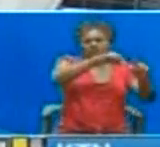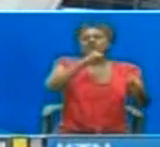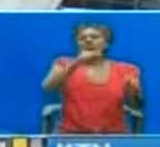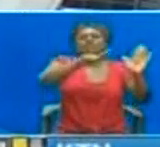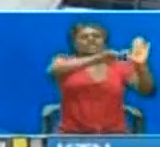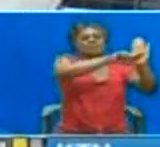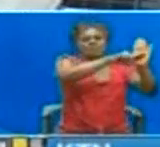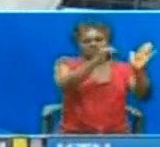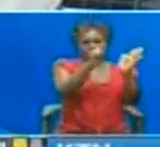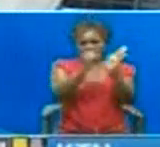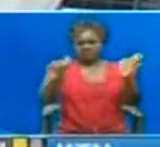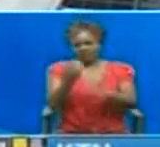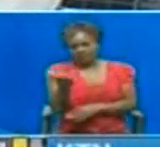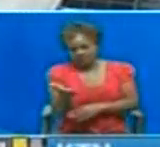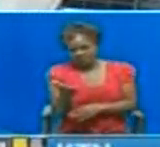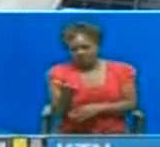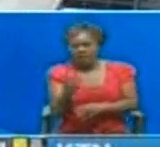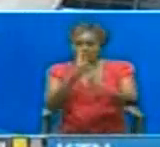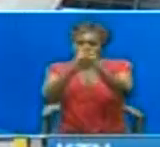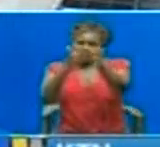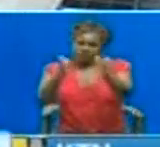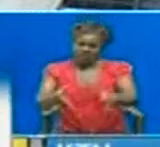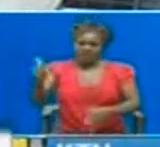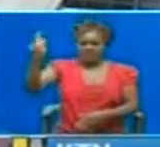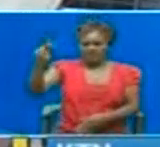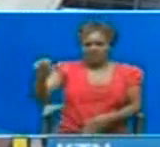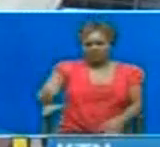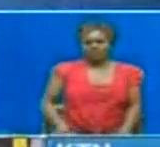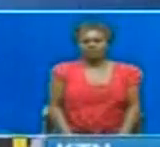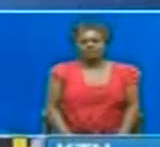negative impact on the economy. Charles Gitonga, KTN.